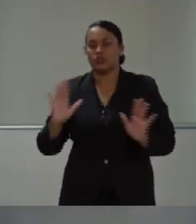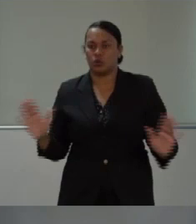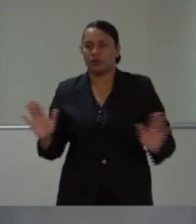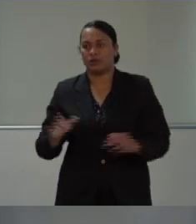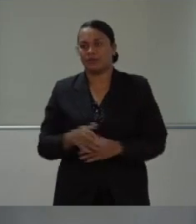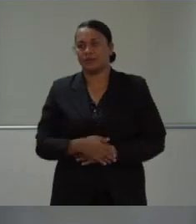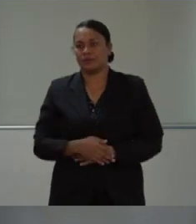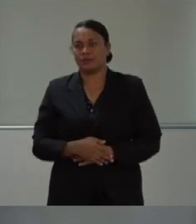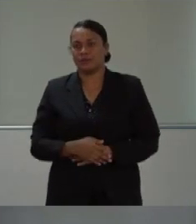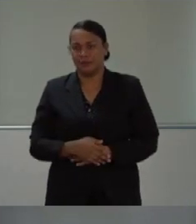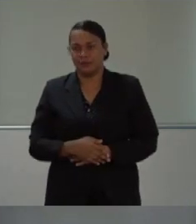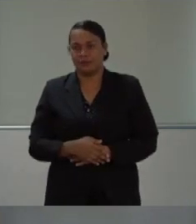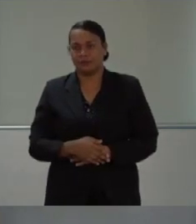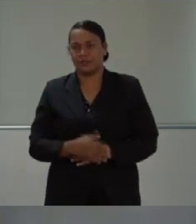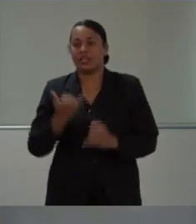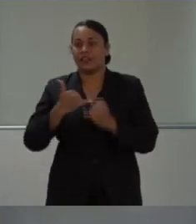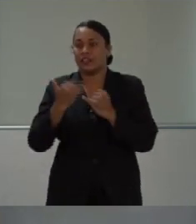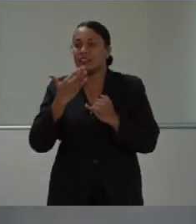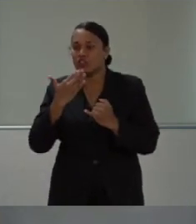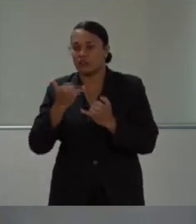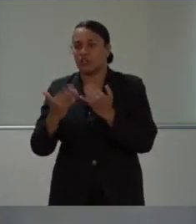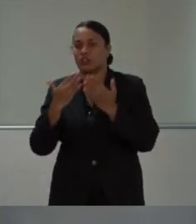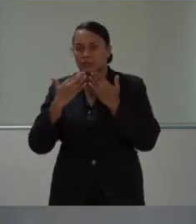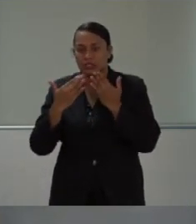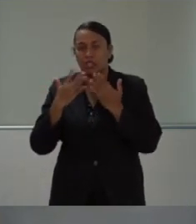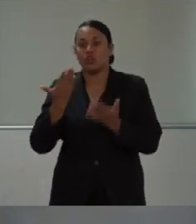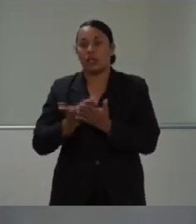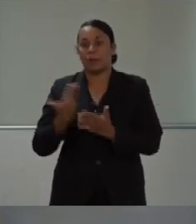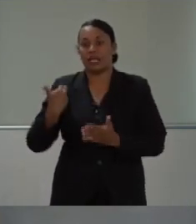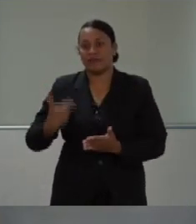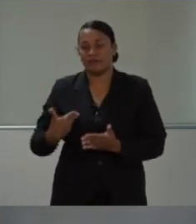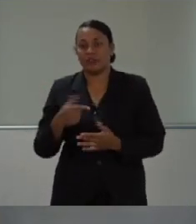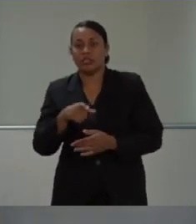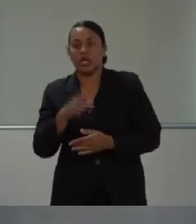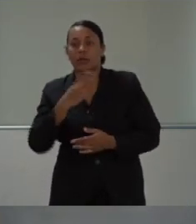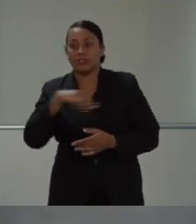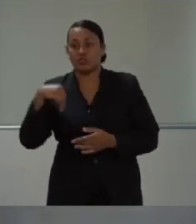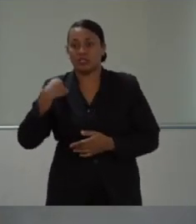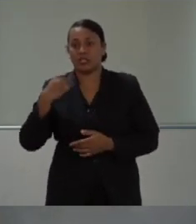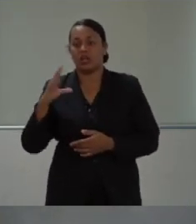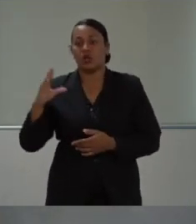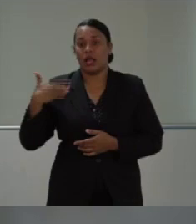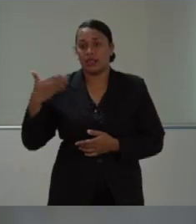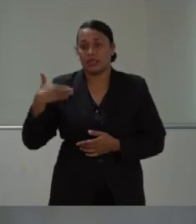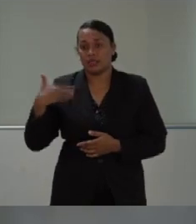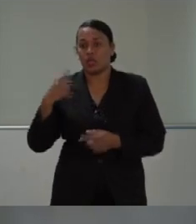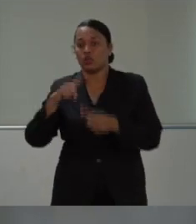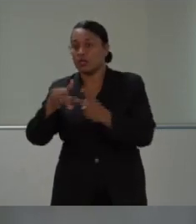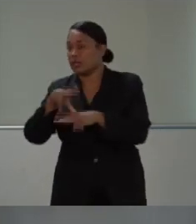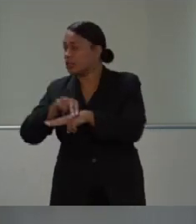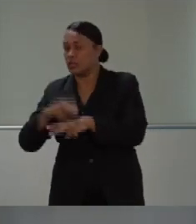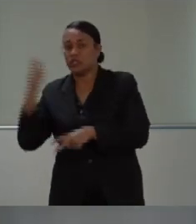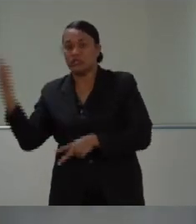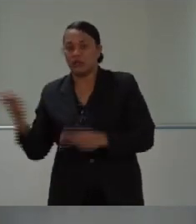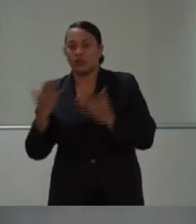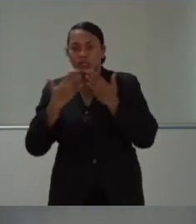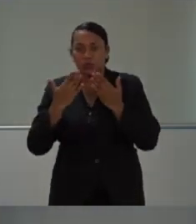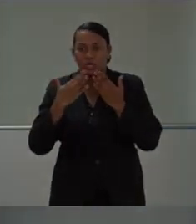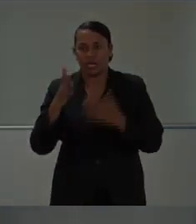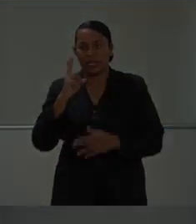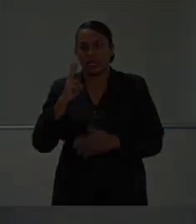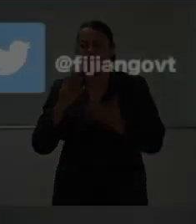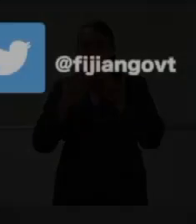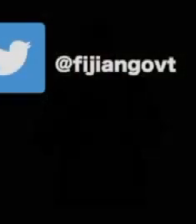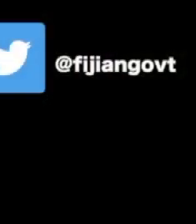Thank you very much, ladies and gentlemen. On behalf of the Honorable Minister for Health and Dr. Elisha, we thank you again. Pinaka.